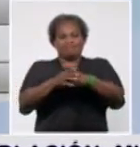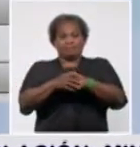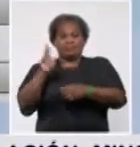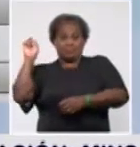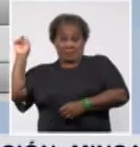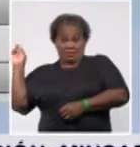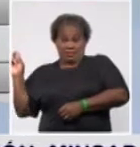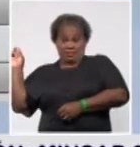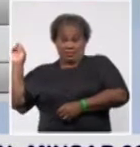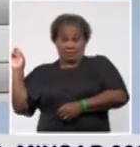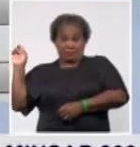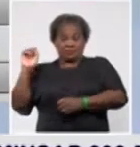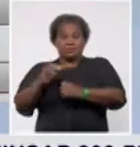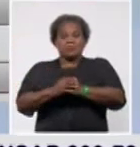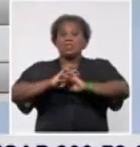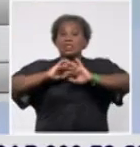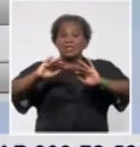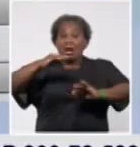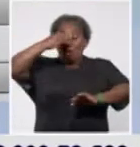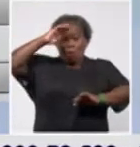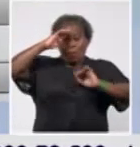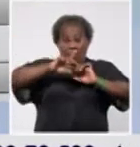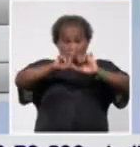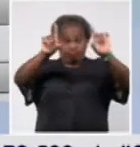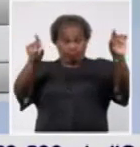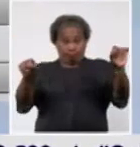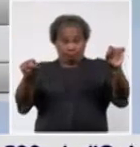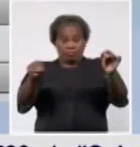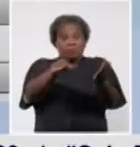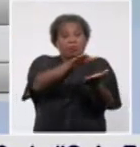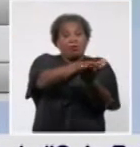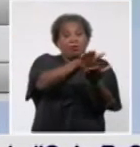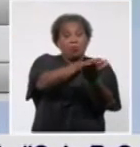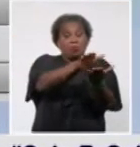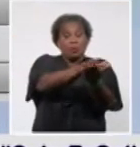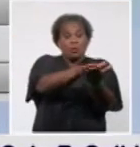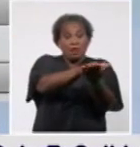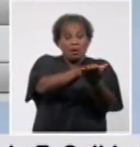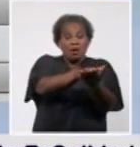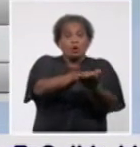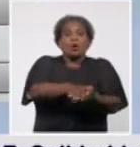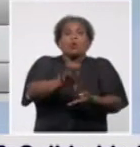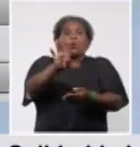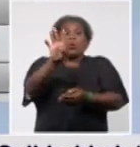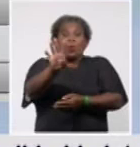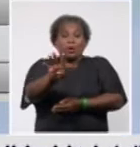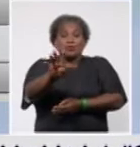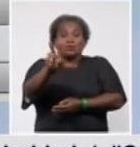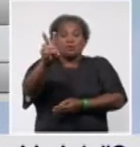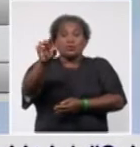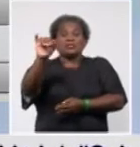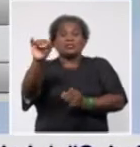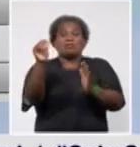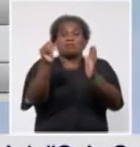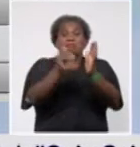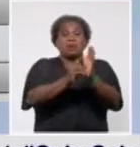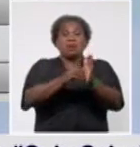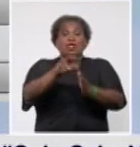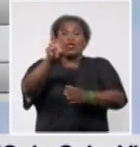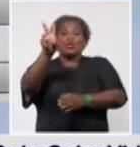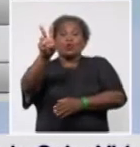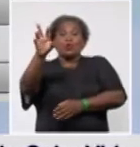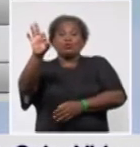Of the 6,007 samples processed, 32 tested positive